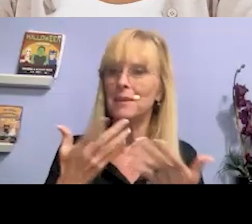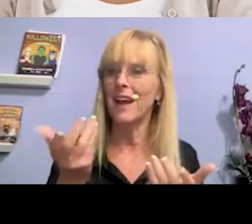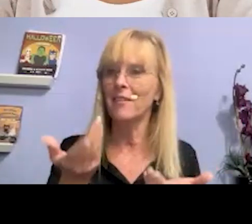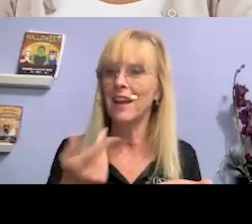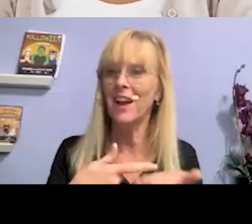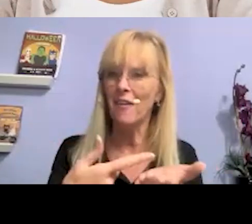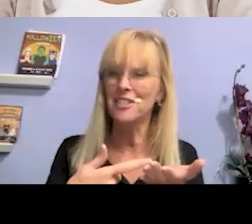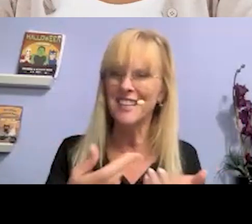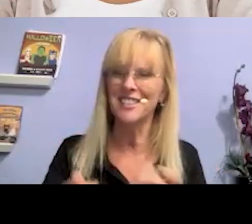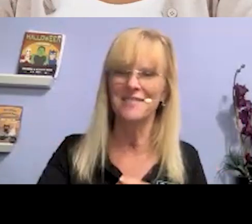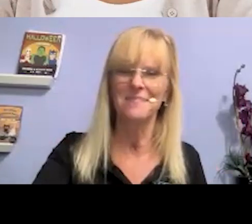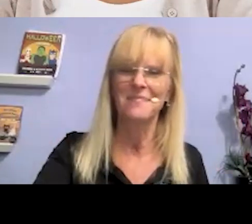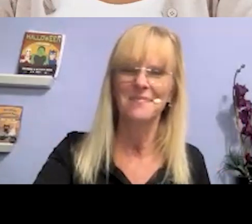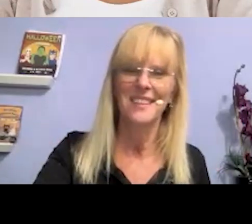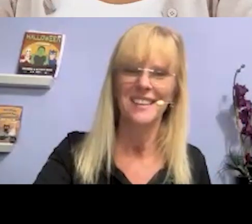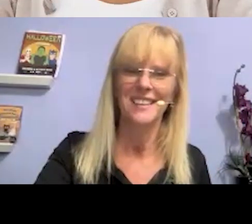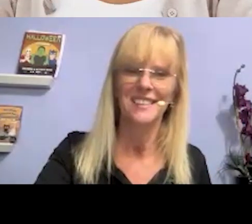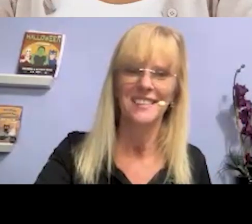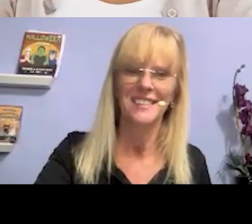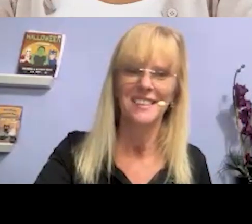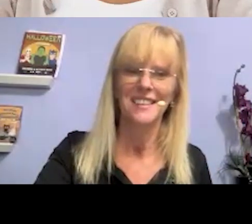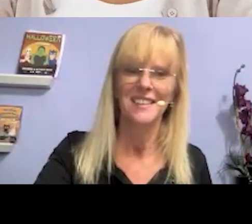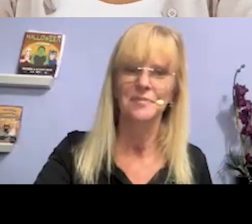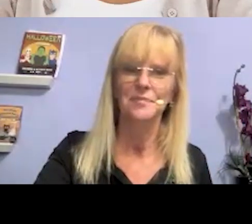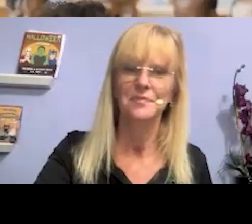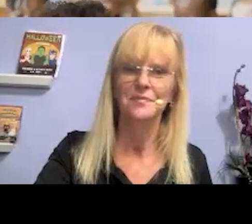we'll be happy to have that conversation.